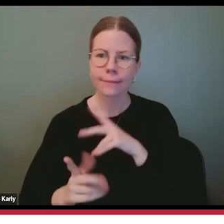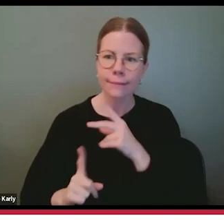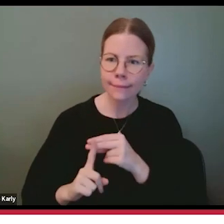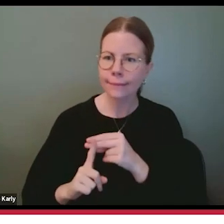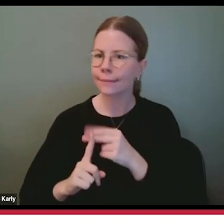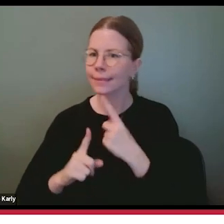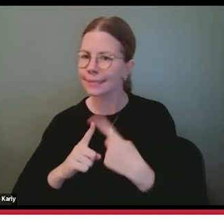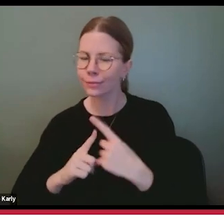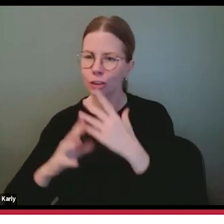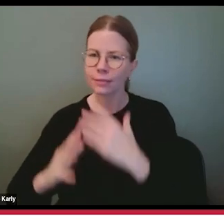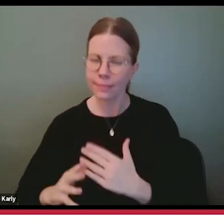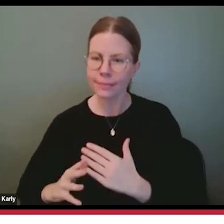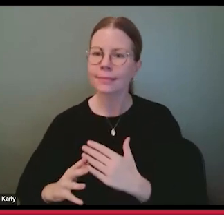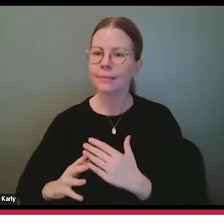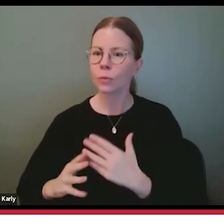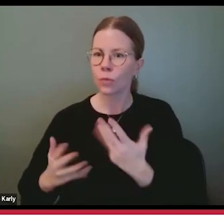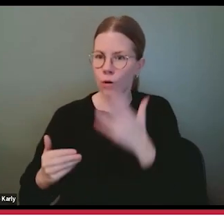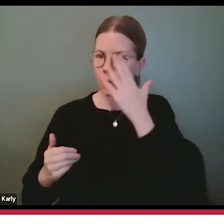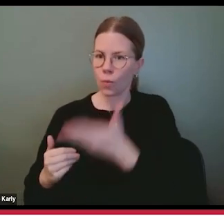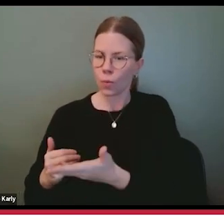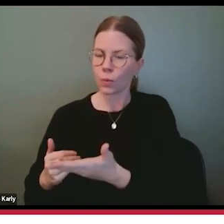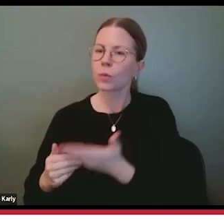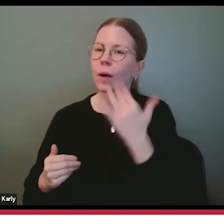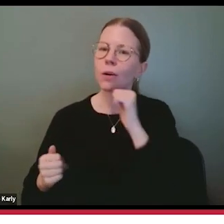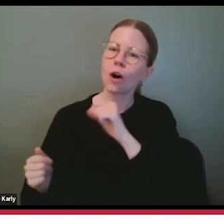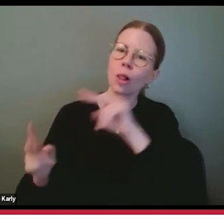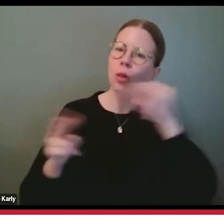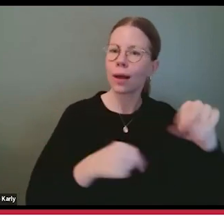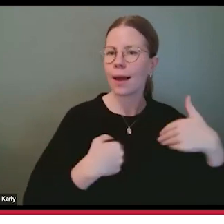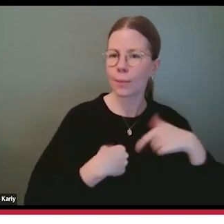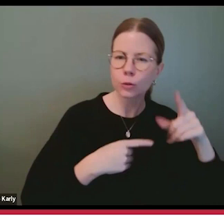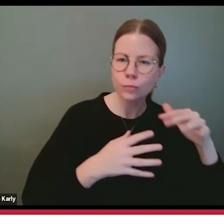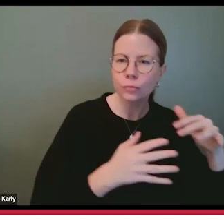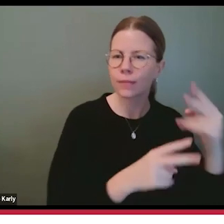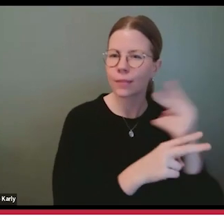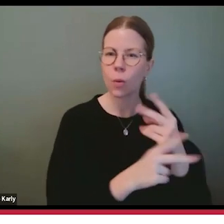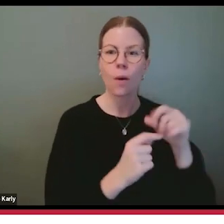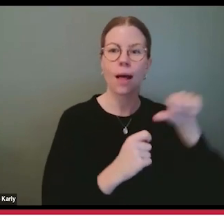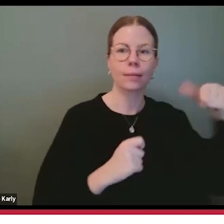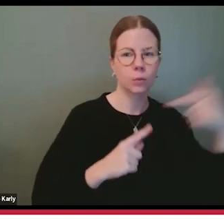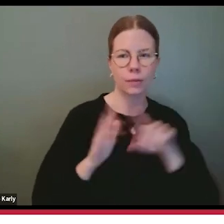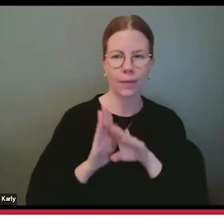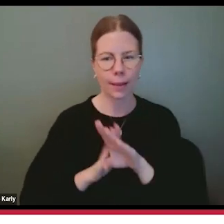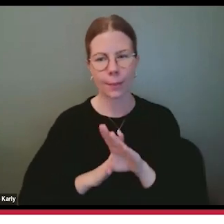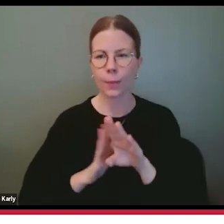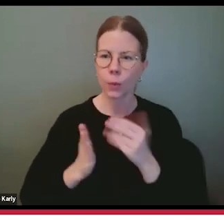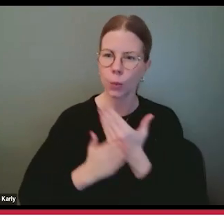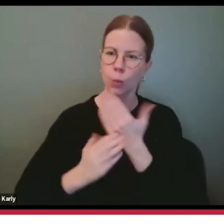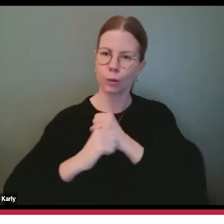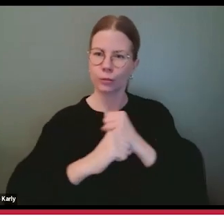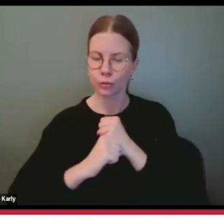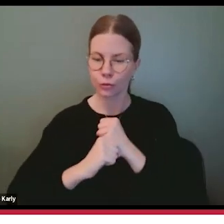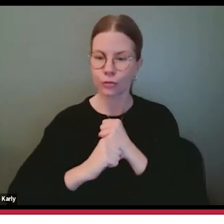to develop countermeasures against. So let's go looking in animals. But as it happens, we have 25